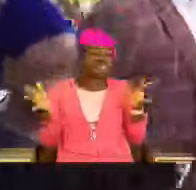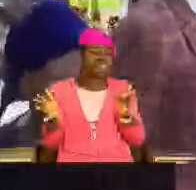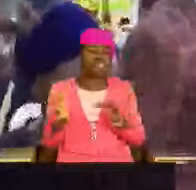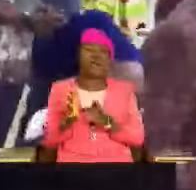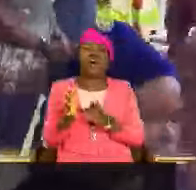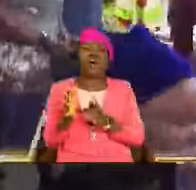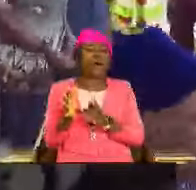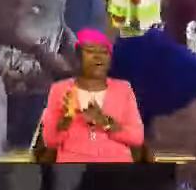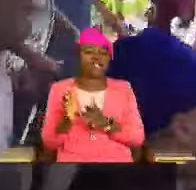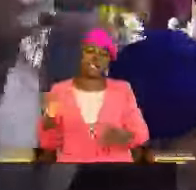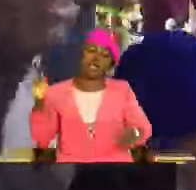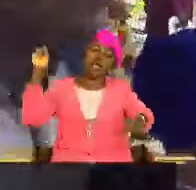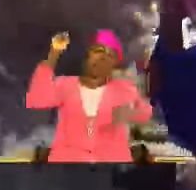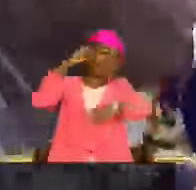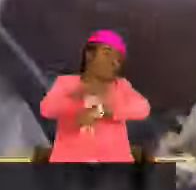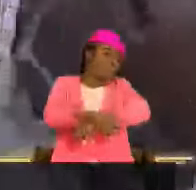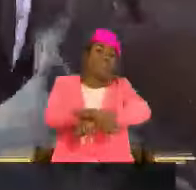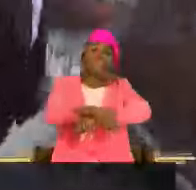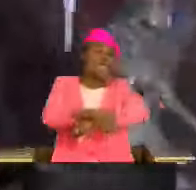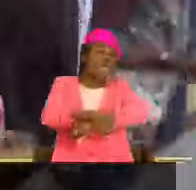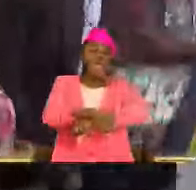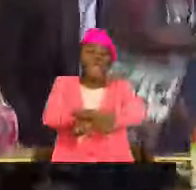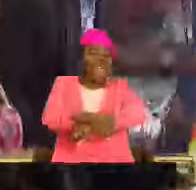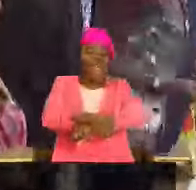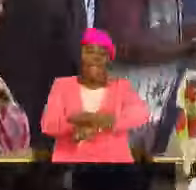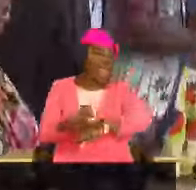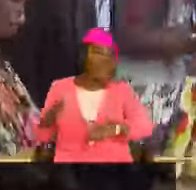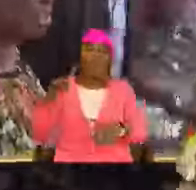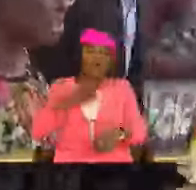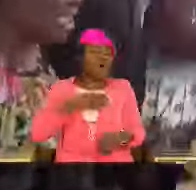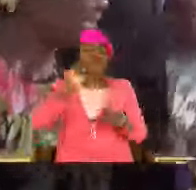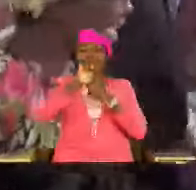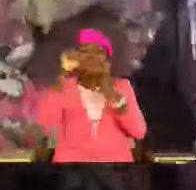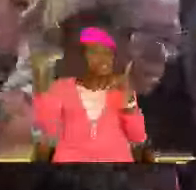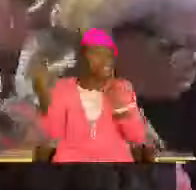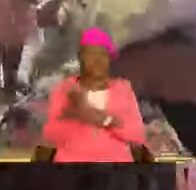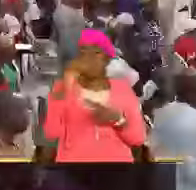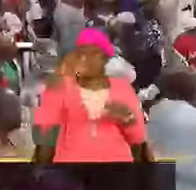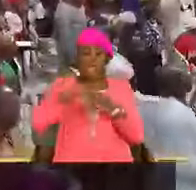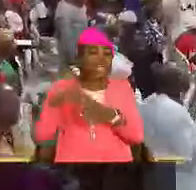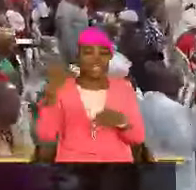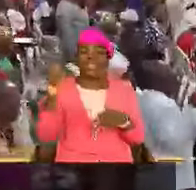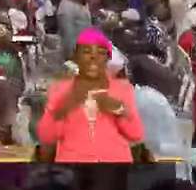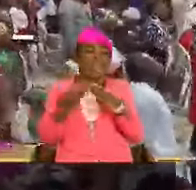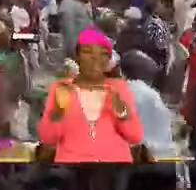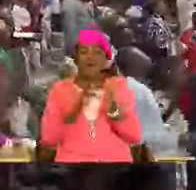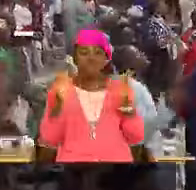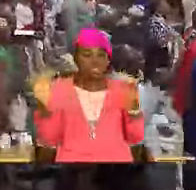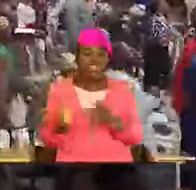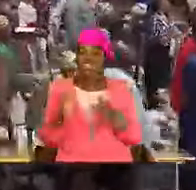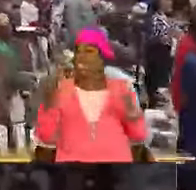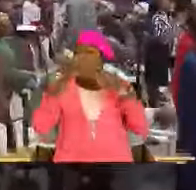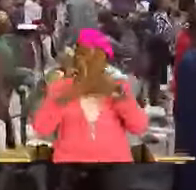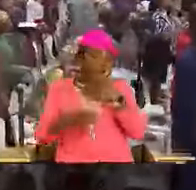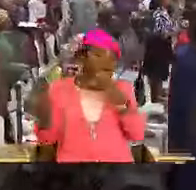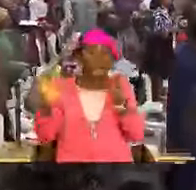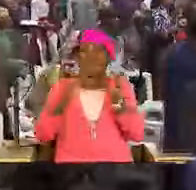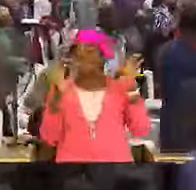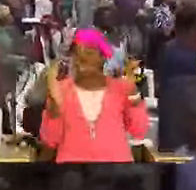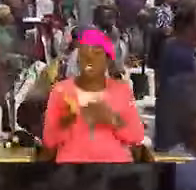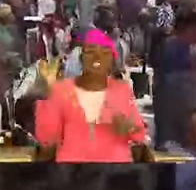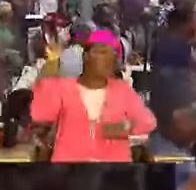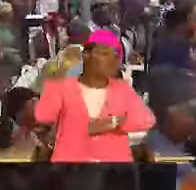Jesus Prevail over my situations in the name of Jesus open your mouth and